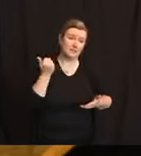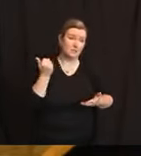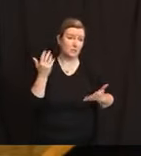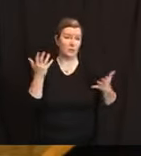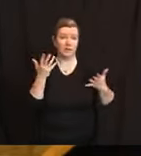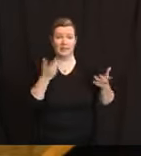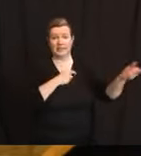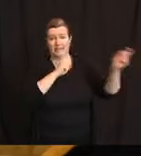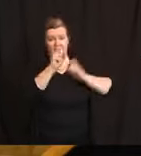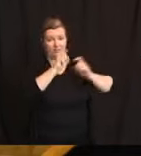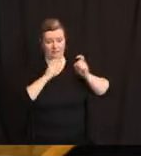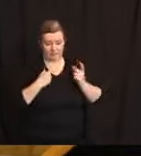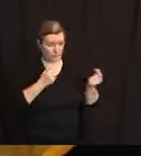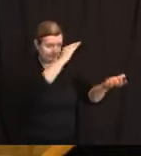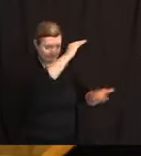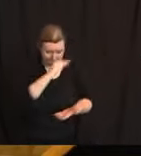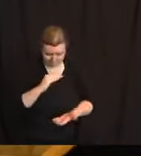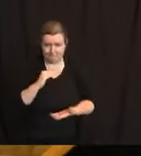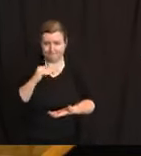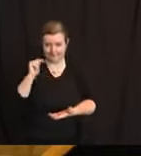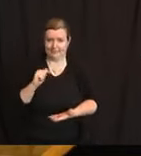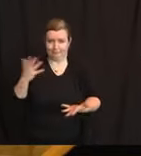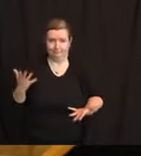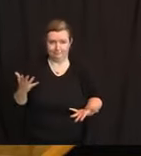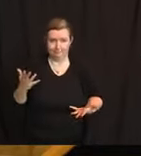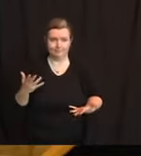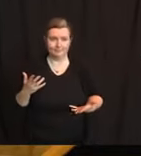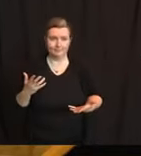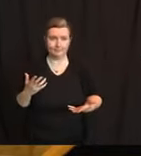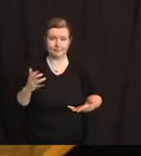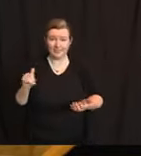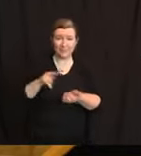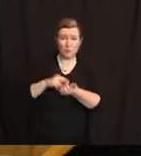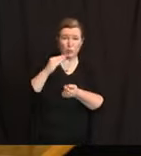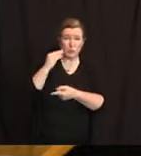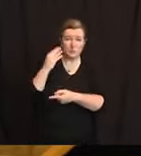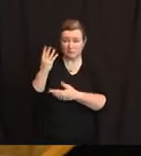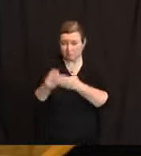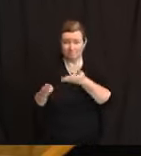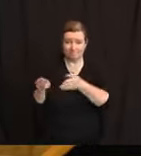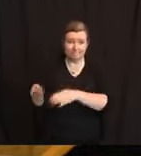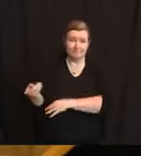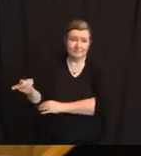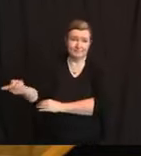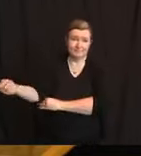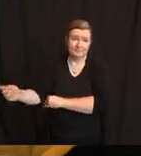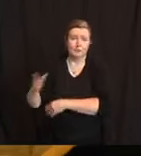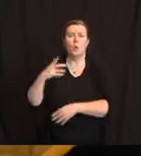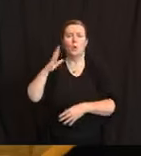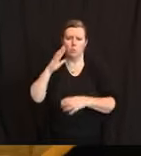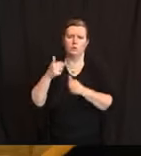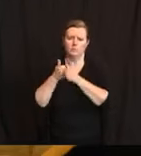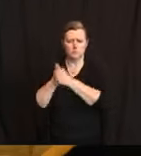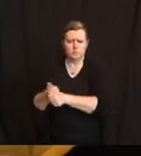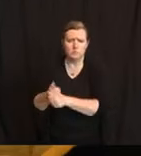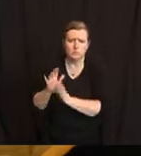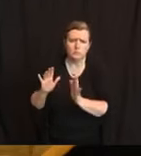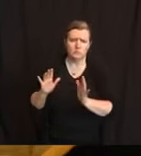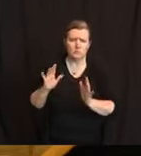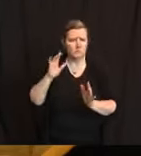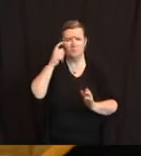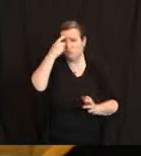day, the tragedy of long-term care will haunt us for a long time, but we will definitely put